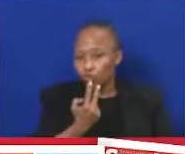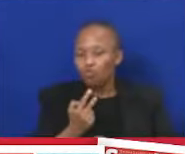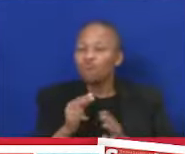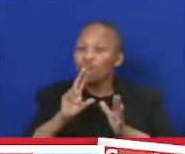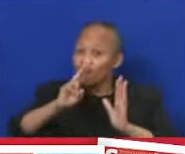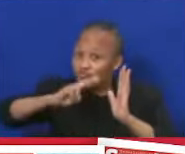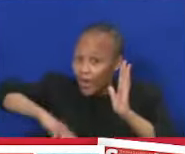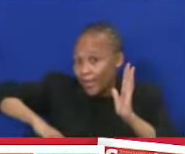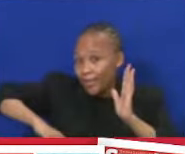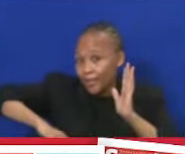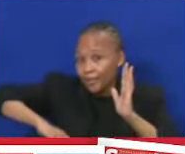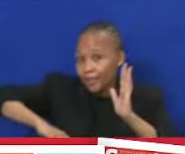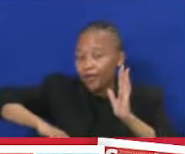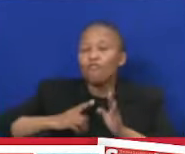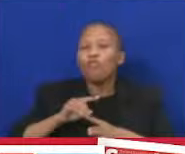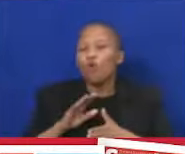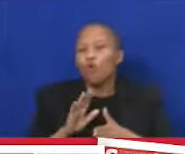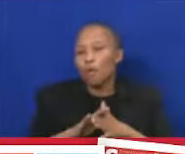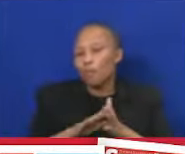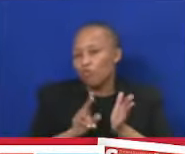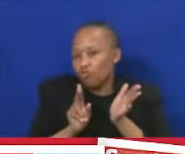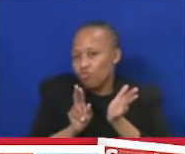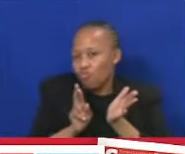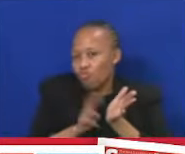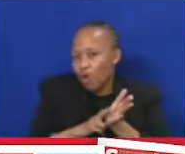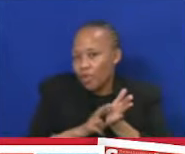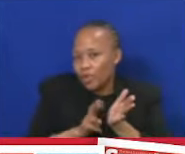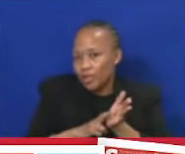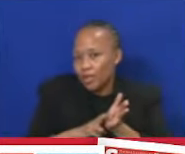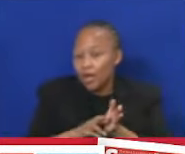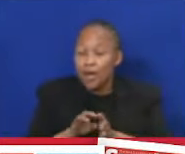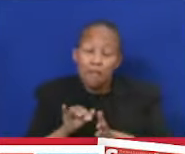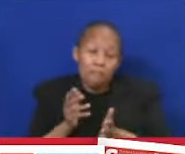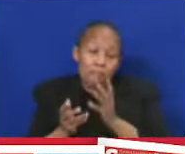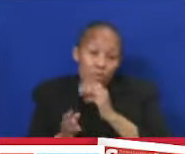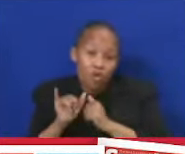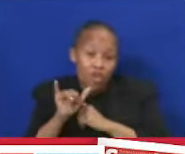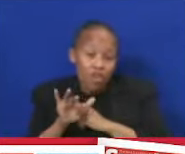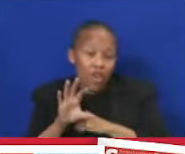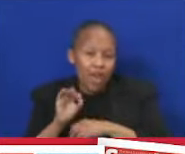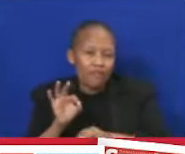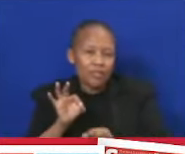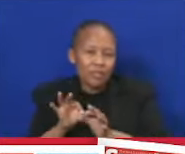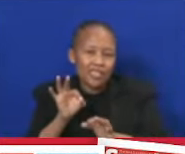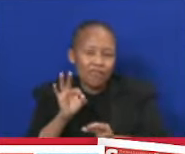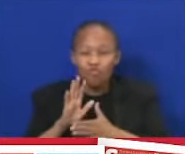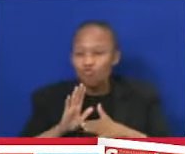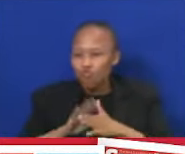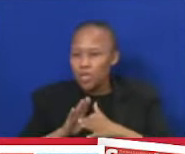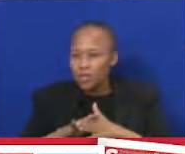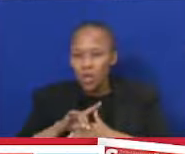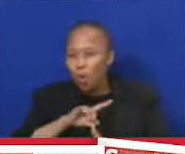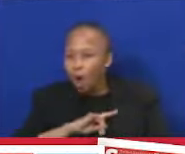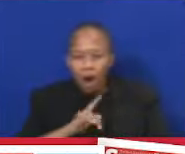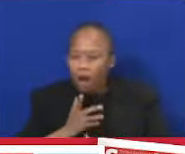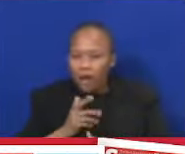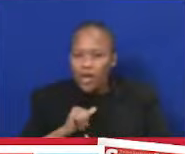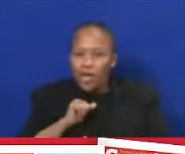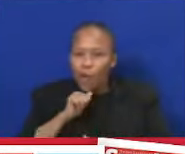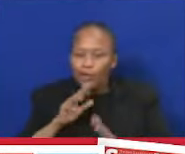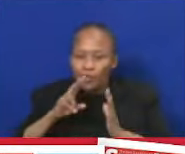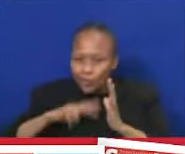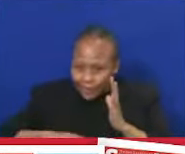that there's a particular reason why it should not? I think it may also become relevant later on. There is no